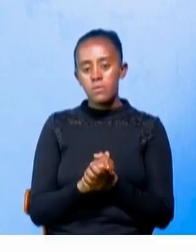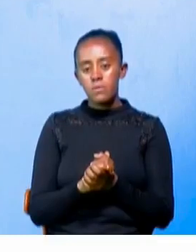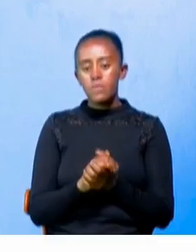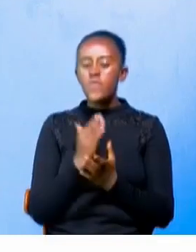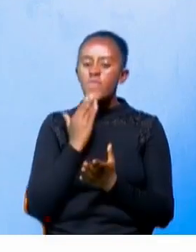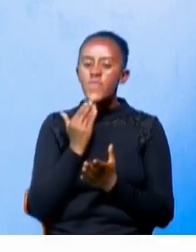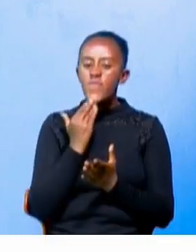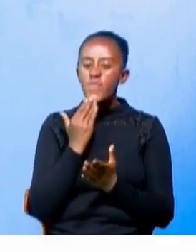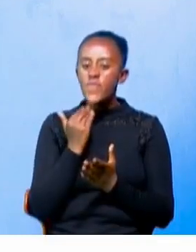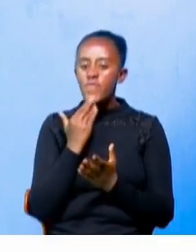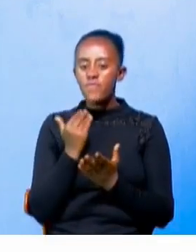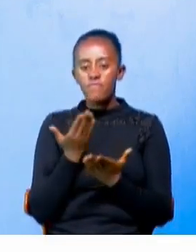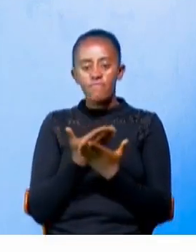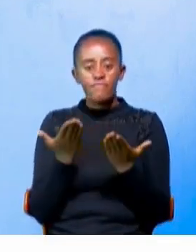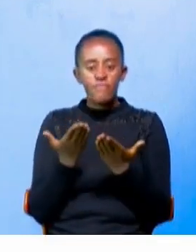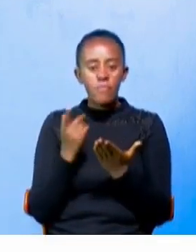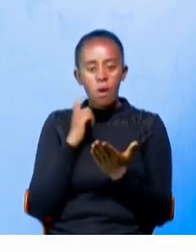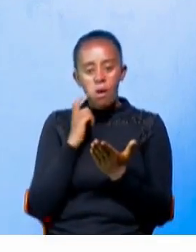things